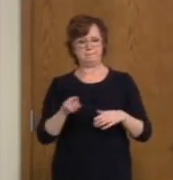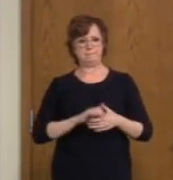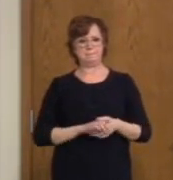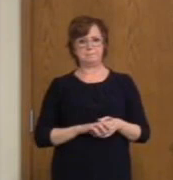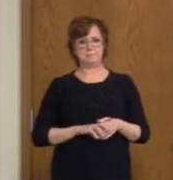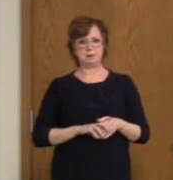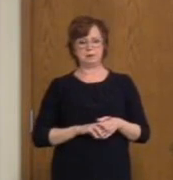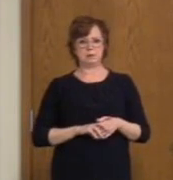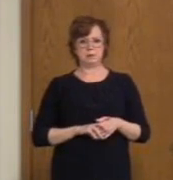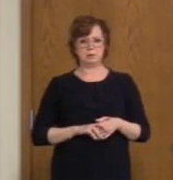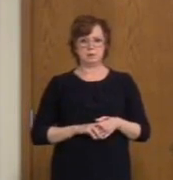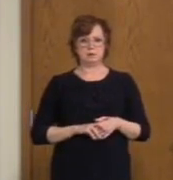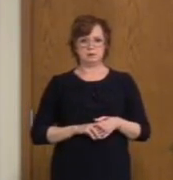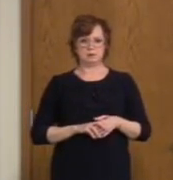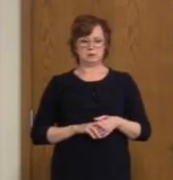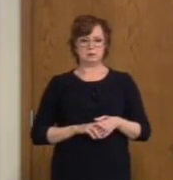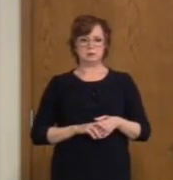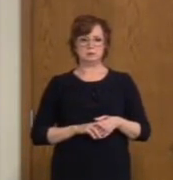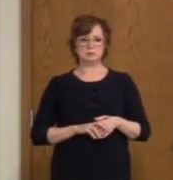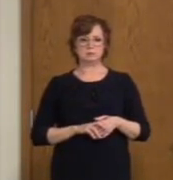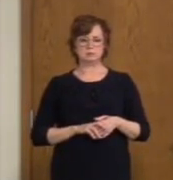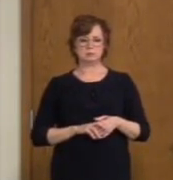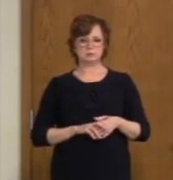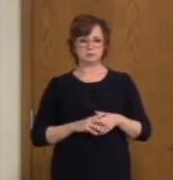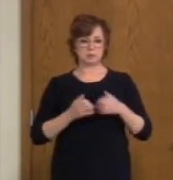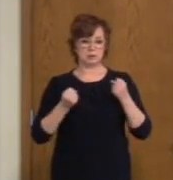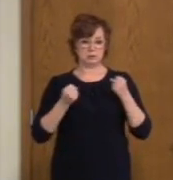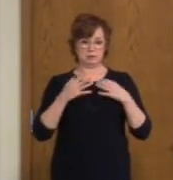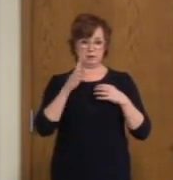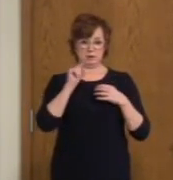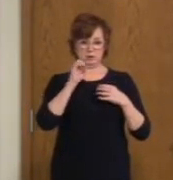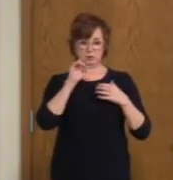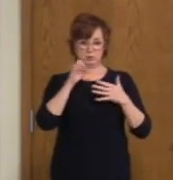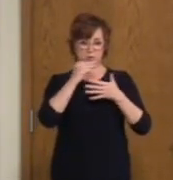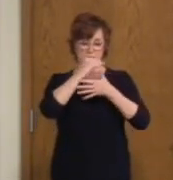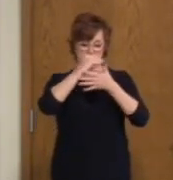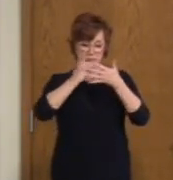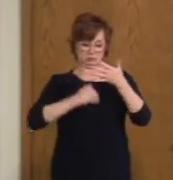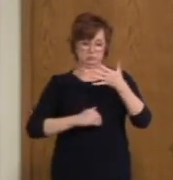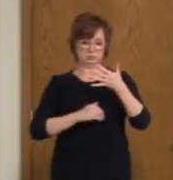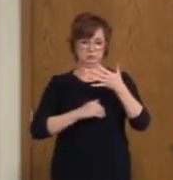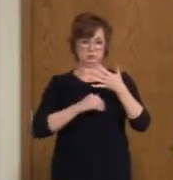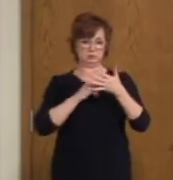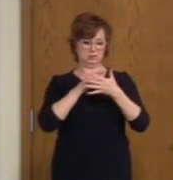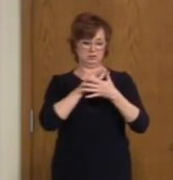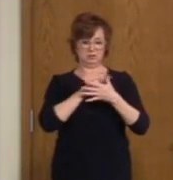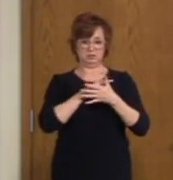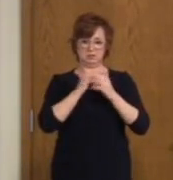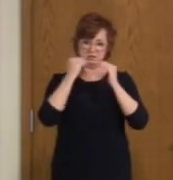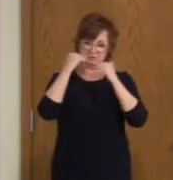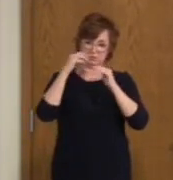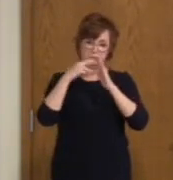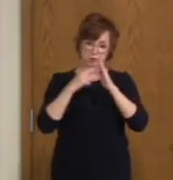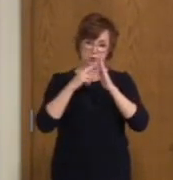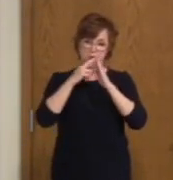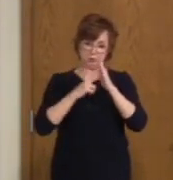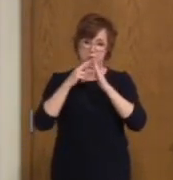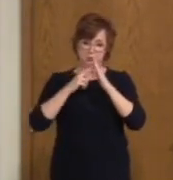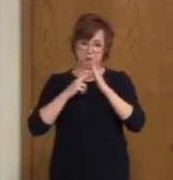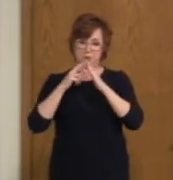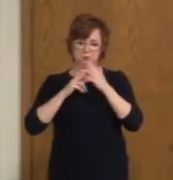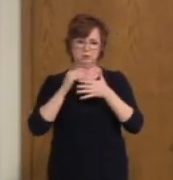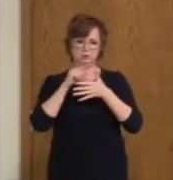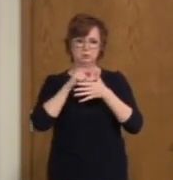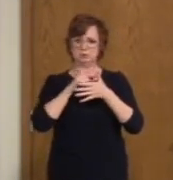restrictions are not the first tool, and most certainly, and I don't believe they're the first tool for any government across this nation, nor should they be. People do have